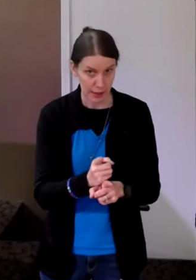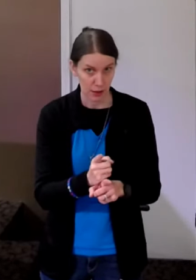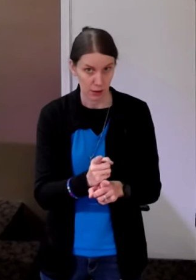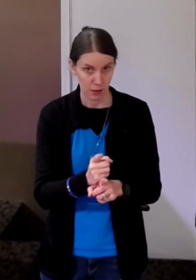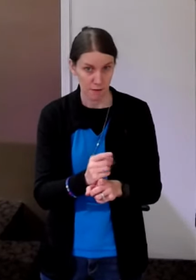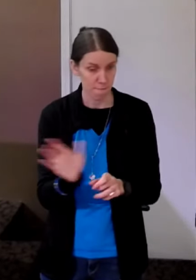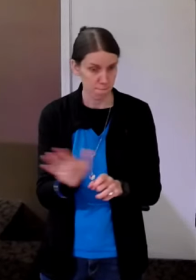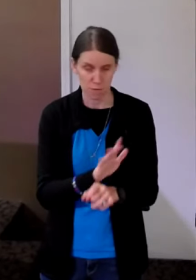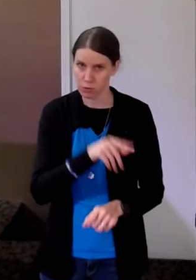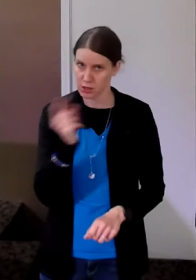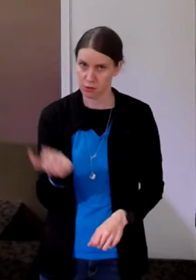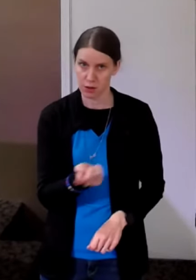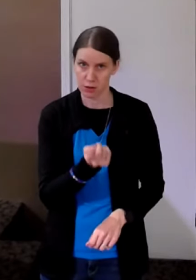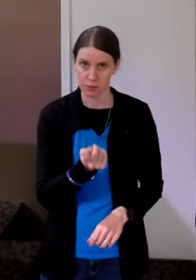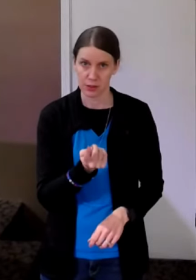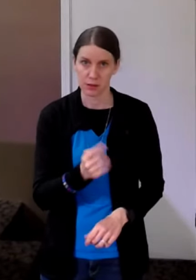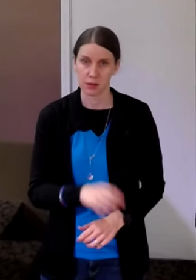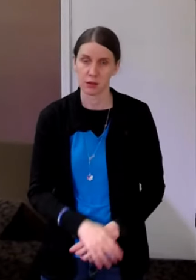reason.